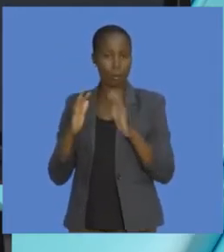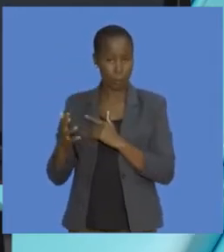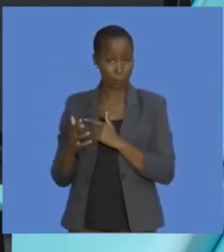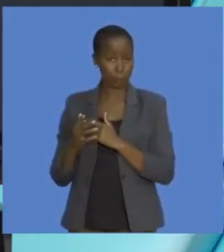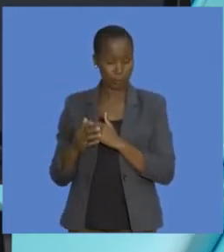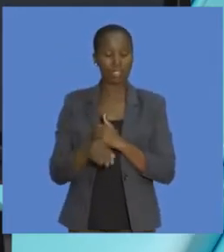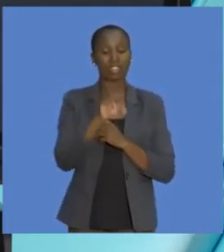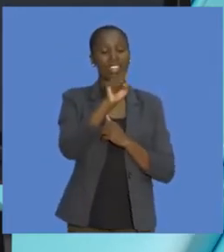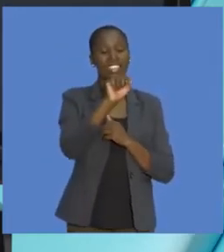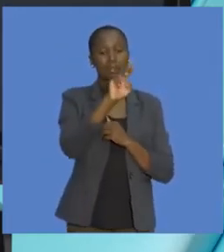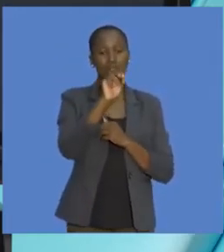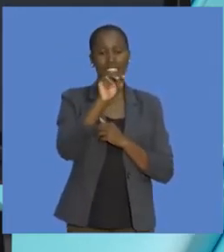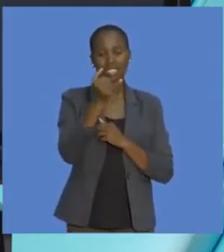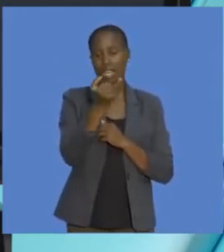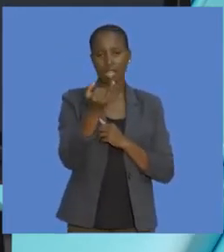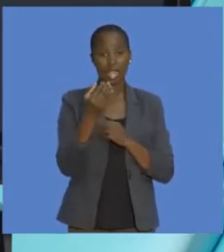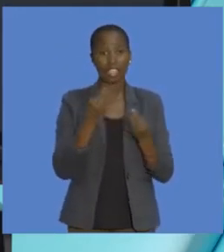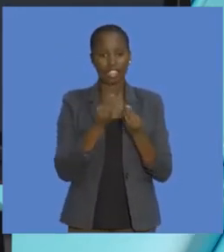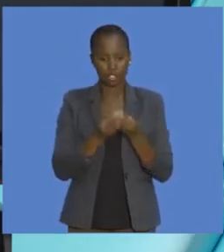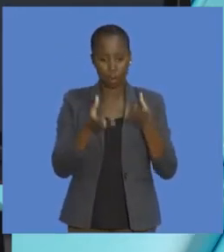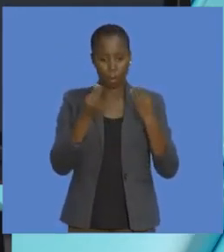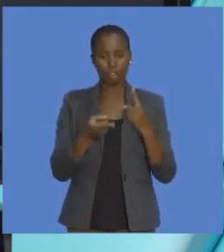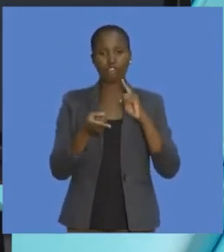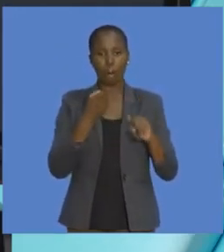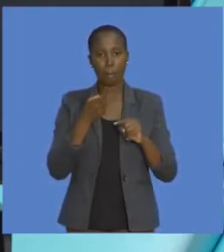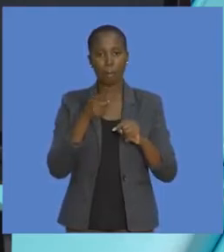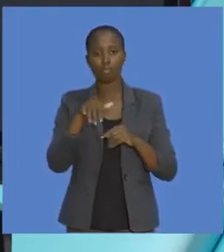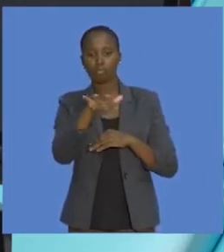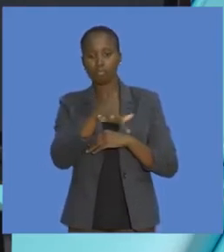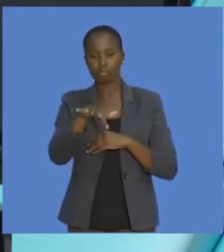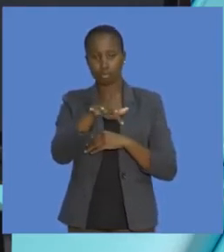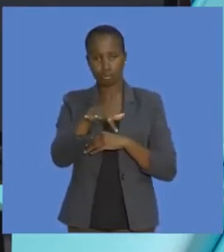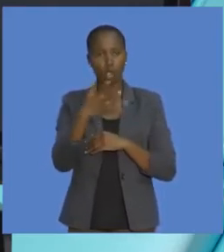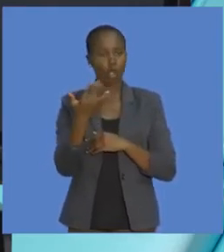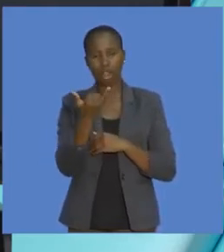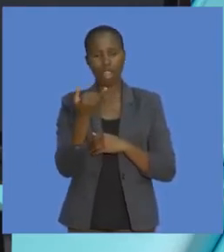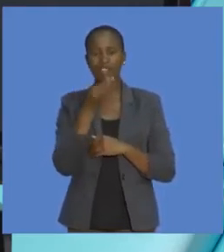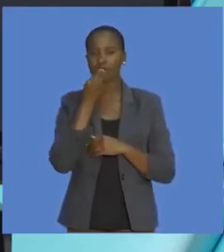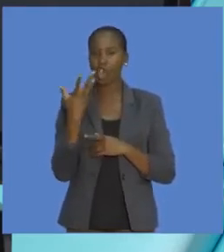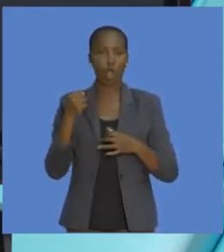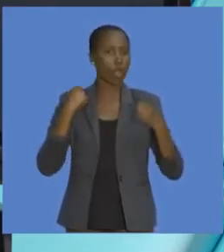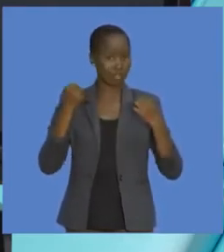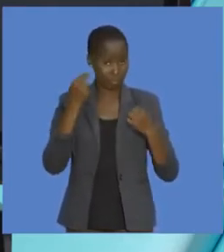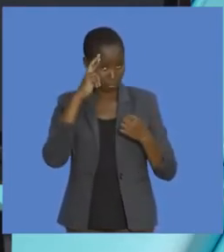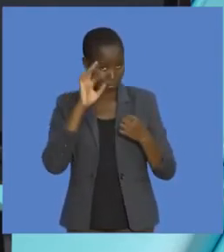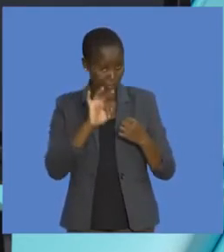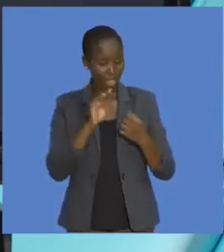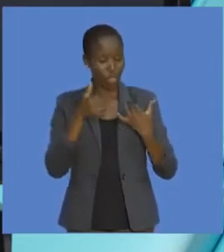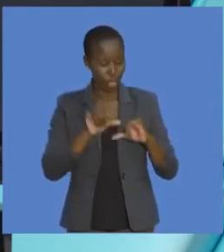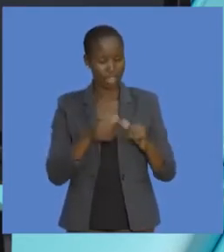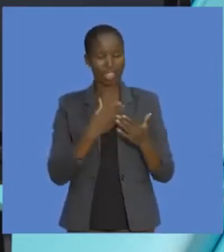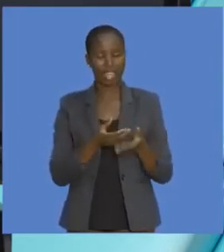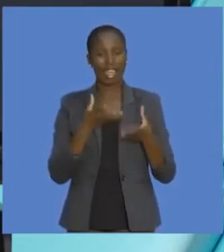an impulse that you get from the environment or a change in the body. You then have a sensory cell or something